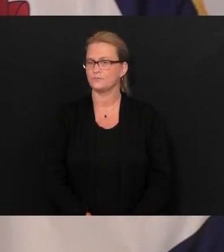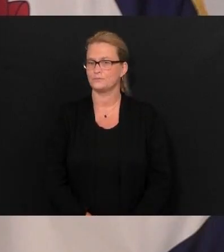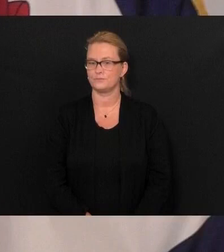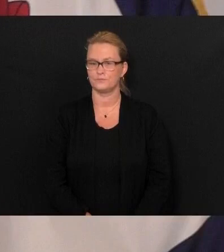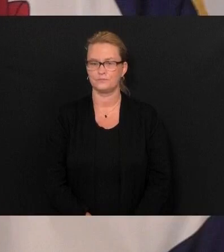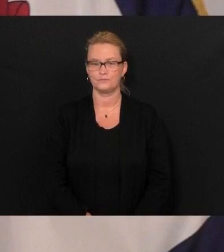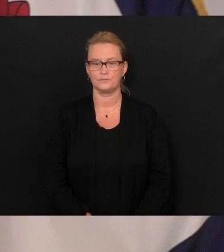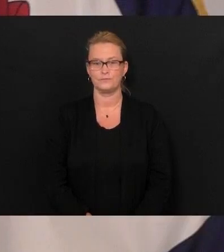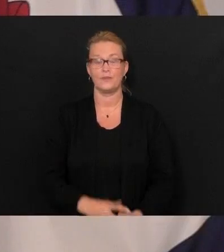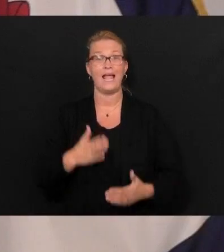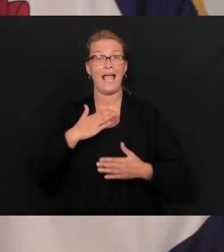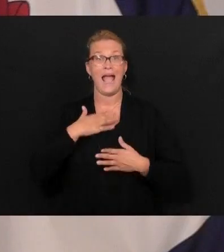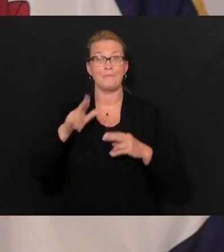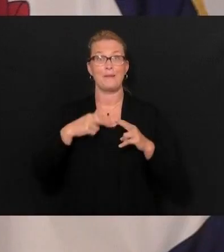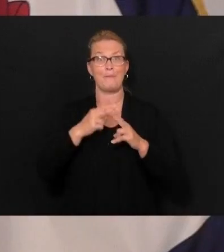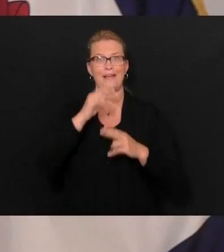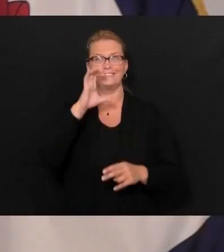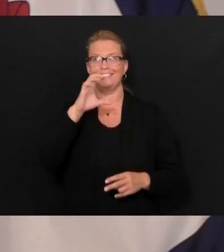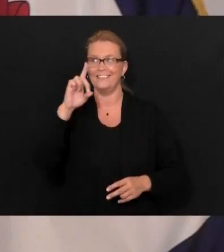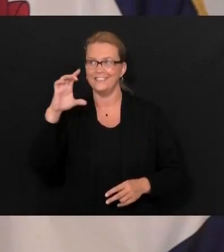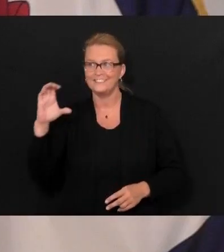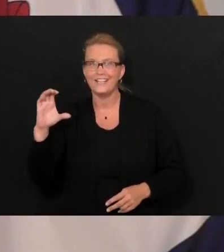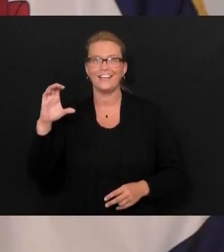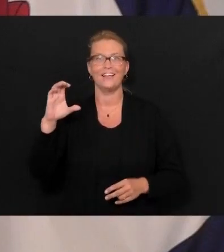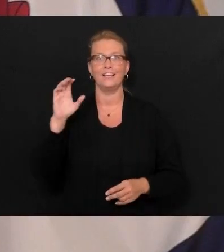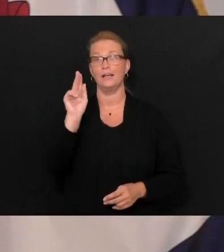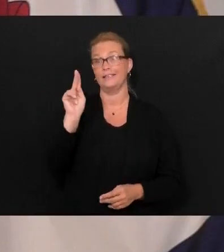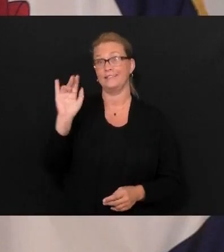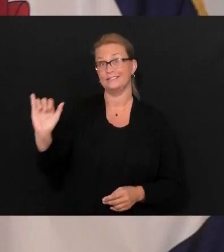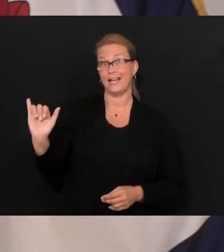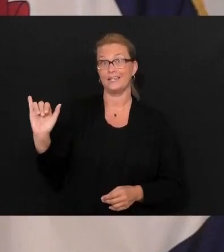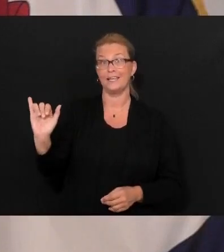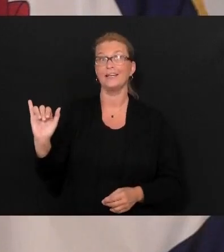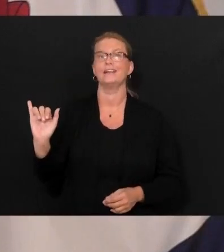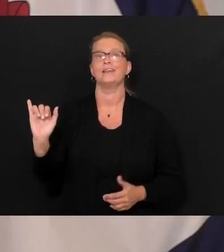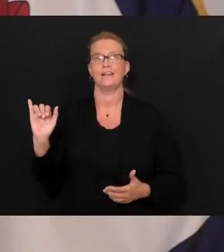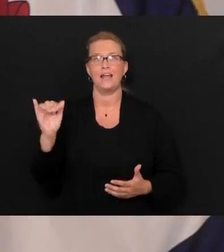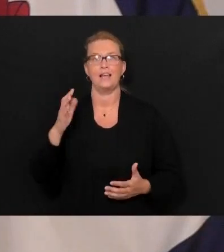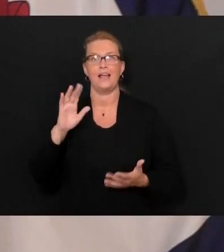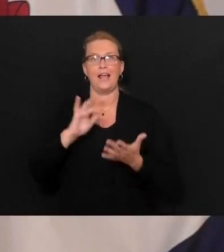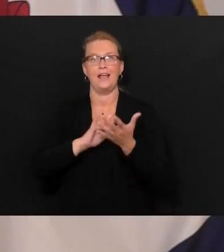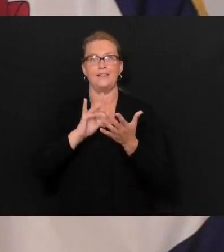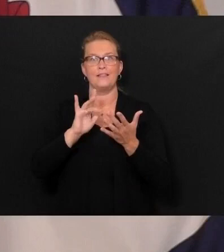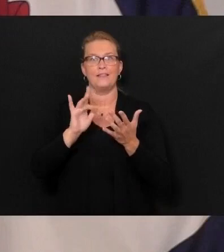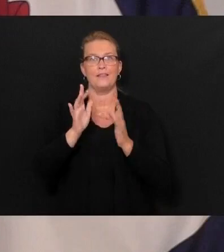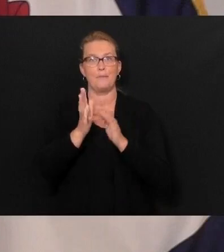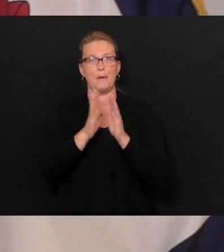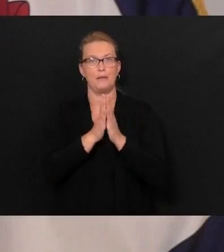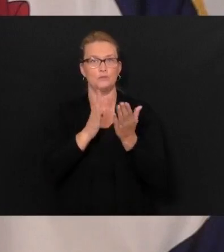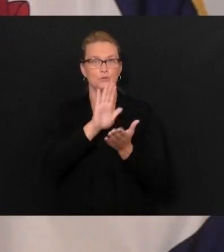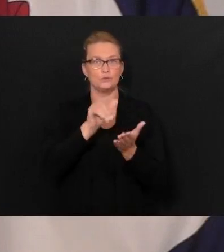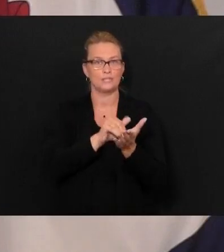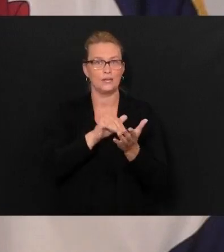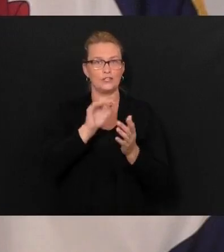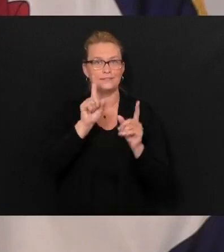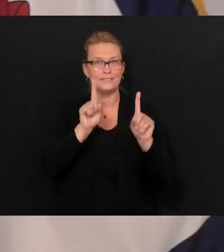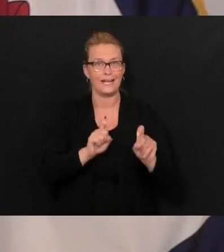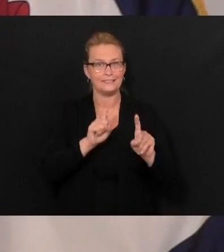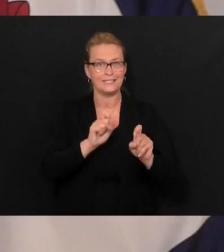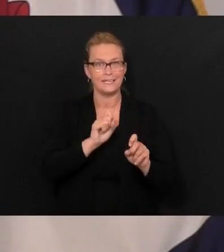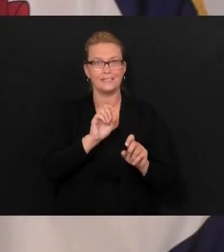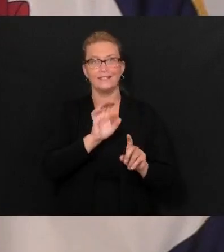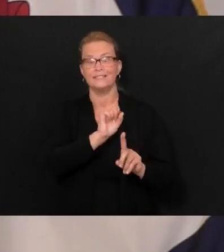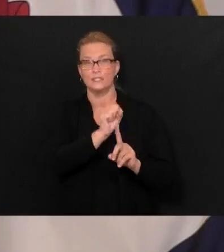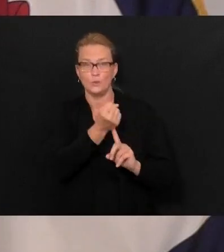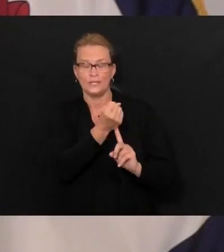about the CDC. Couldn't be happier about Kentucky. I'm happy about the Bible testing thing, and from the